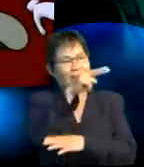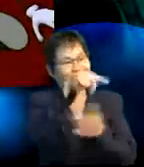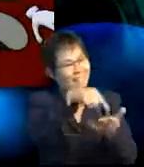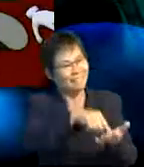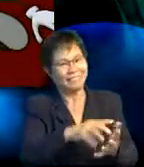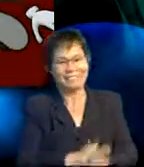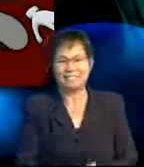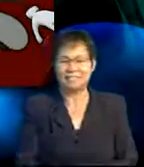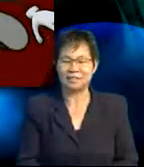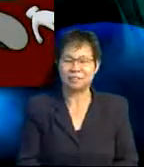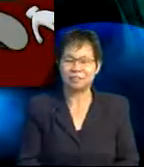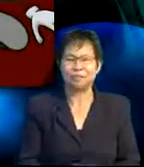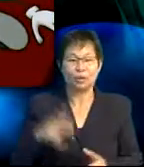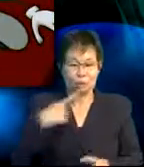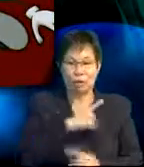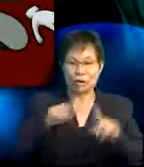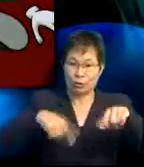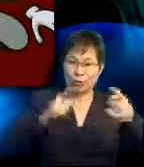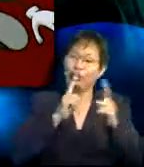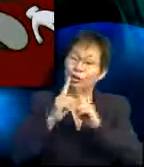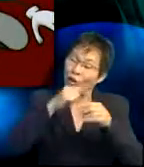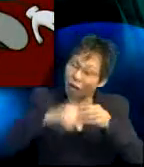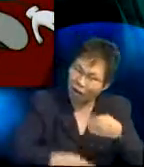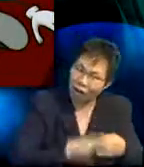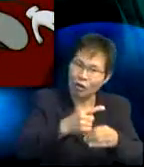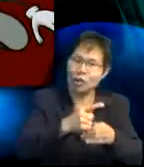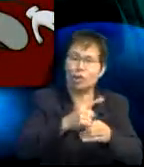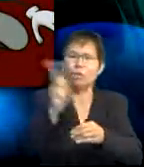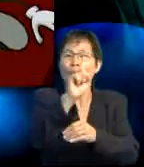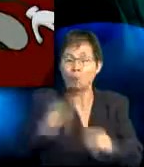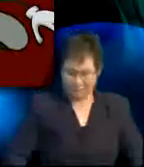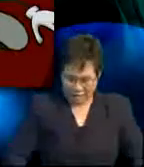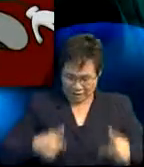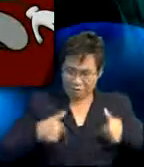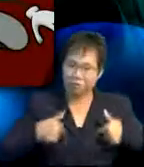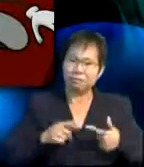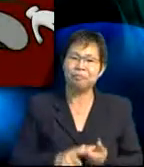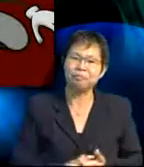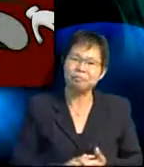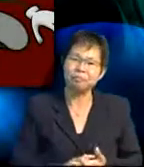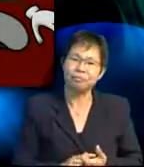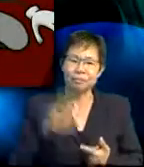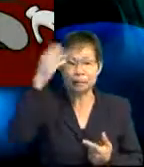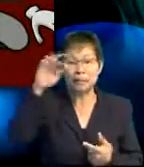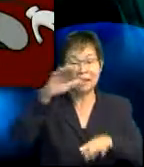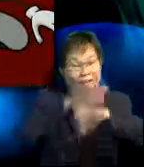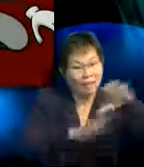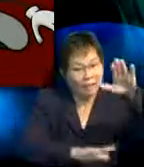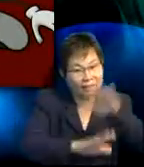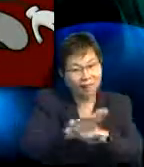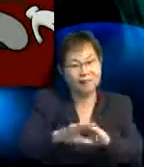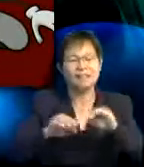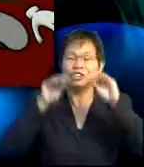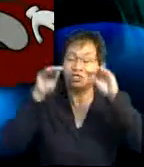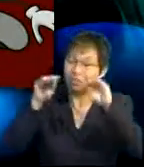this. We're going to talk about where we live. Mr. Hans